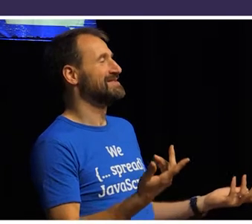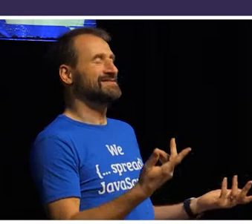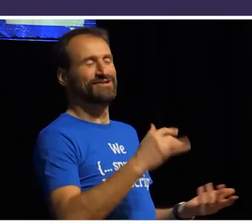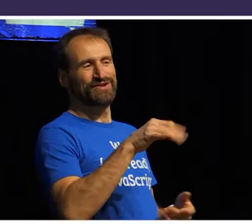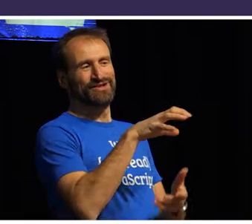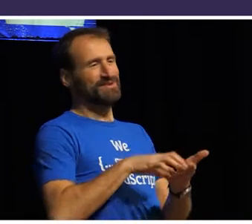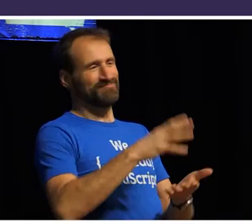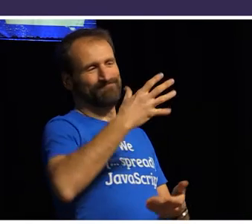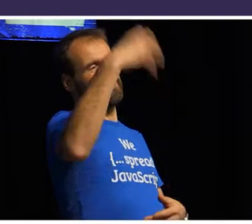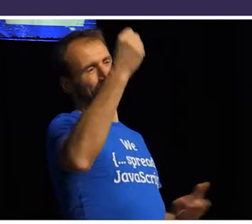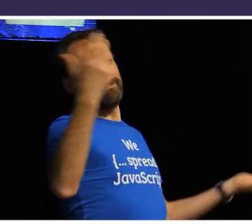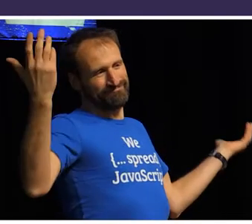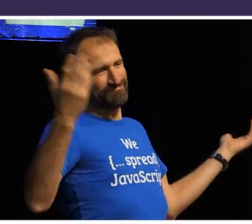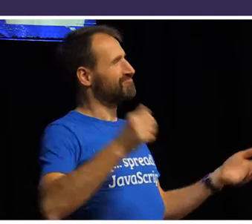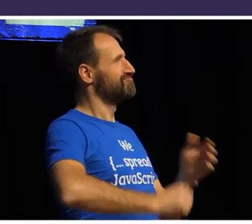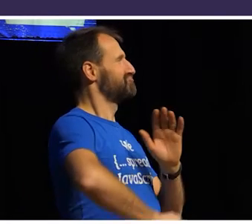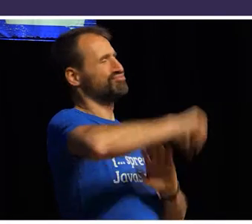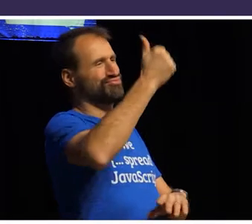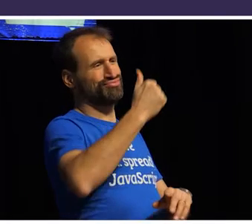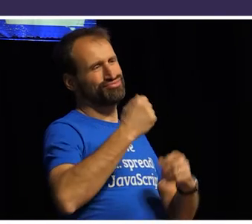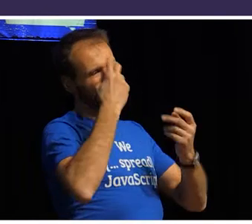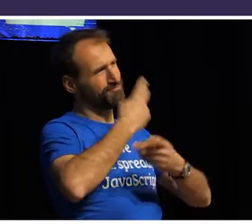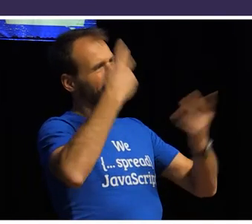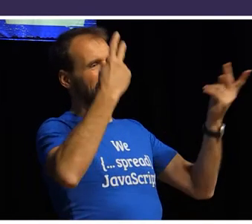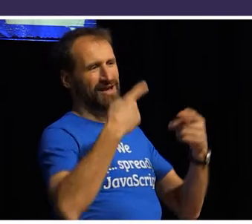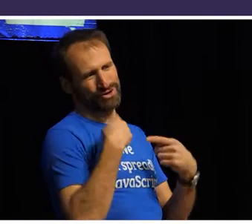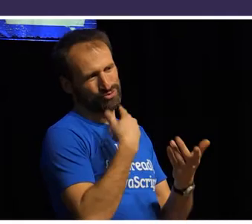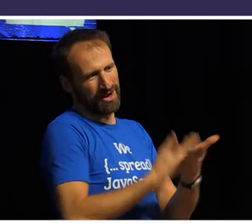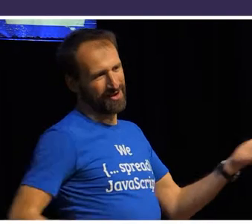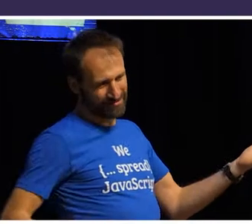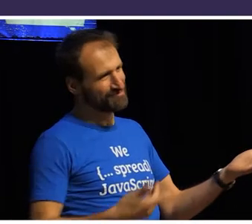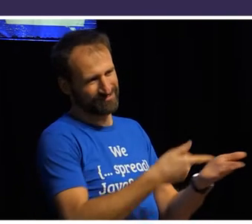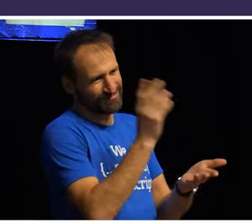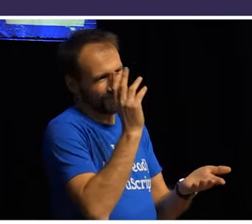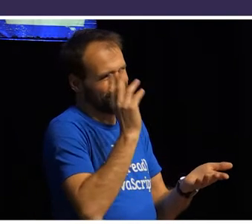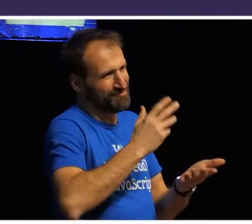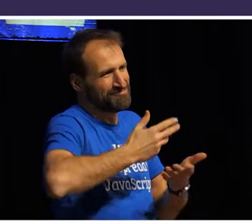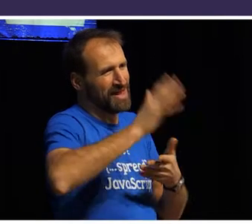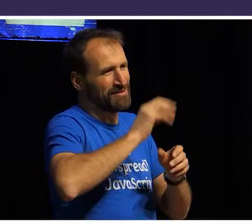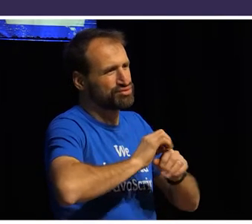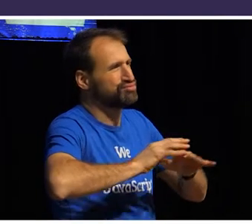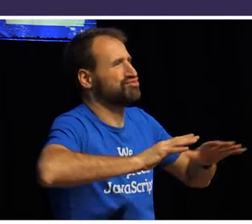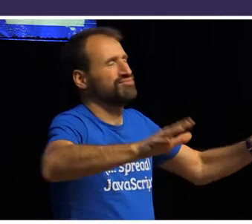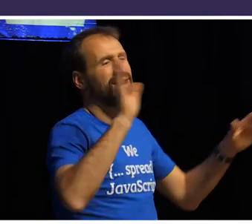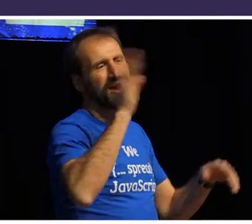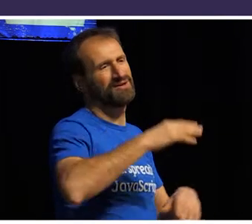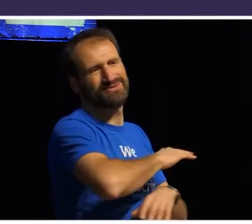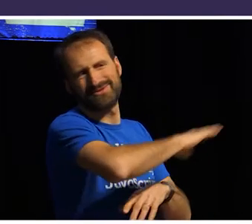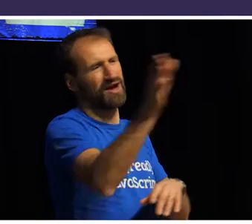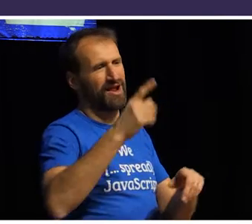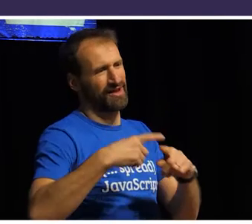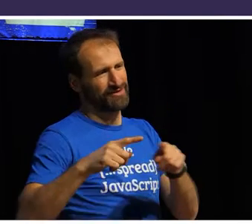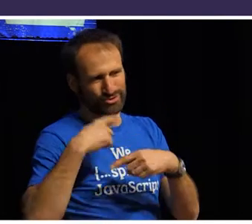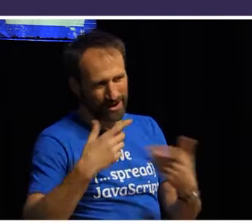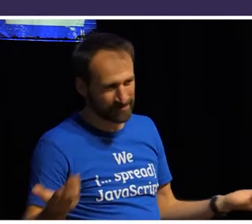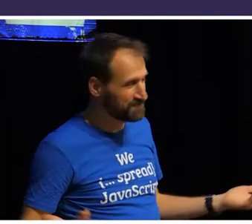and it's a kind of out there by any metric kind of growing faster than anything else and there's a lot of reasons for it right there's a lot